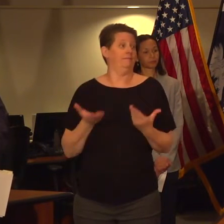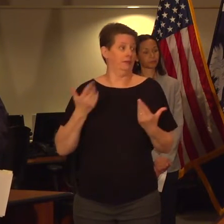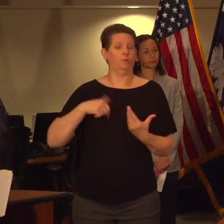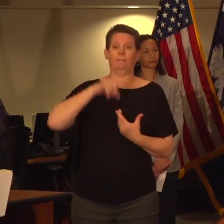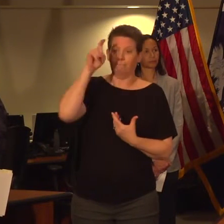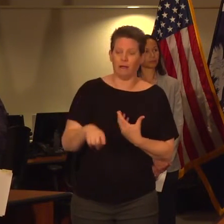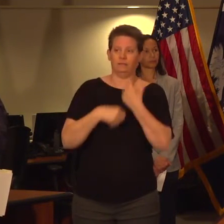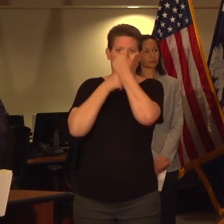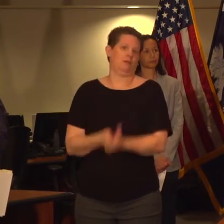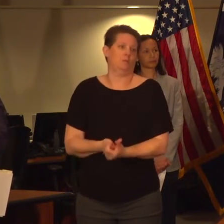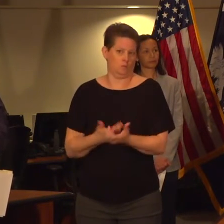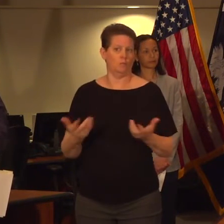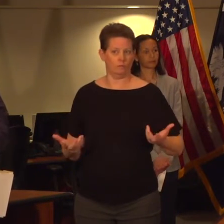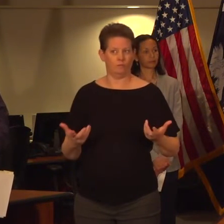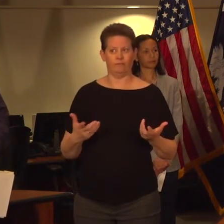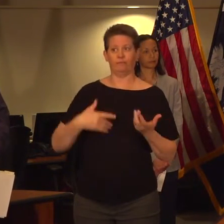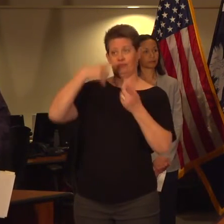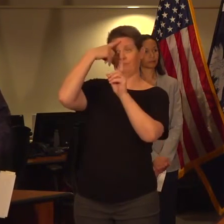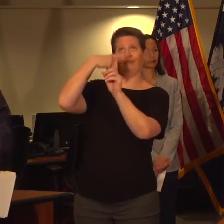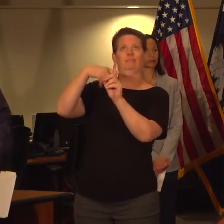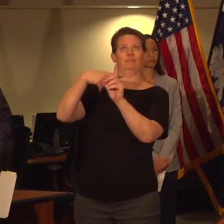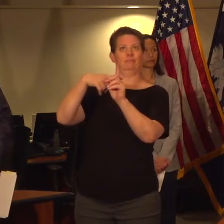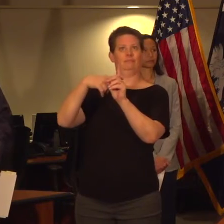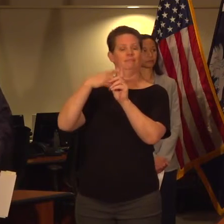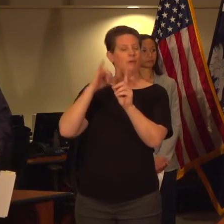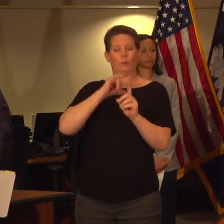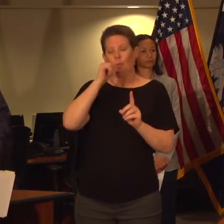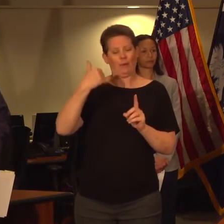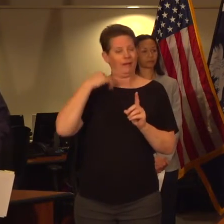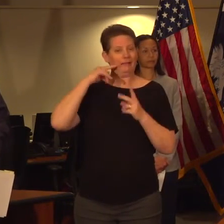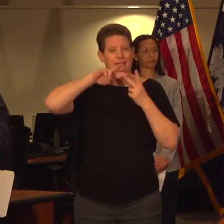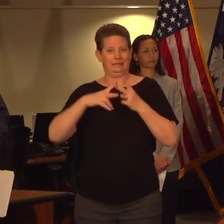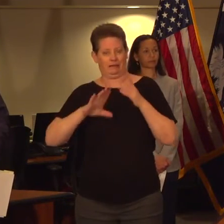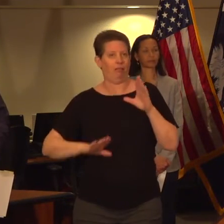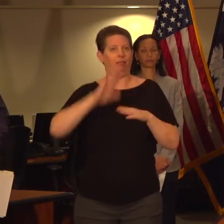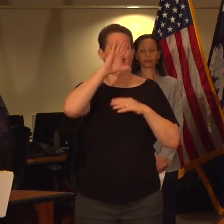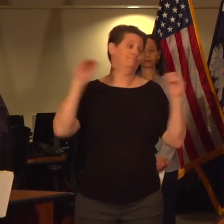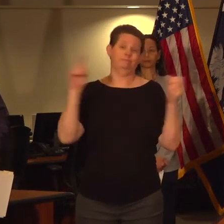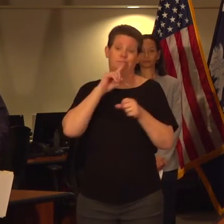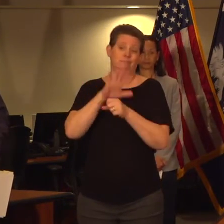we're optimistic that it's not going to have a second spike. There's no guarantee, though.